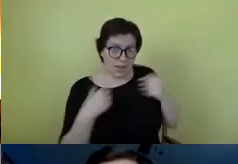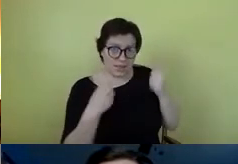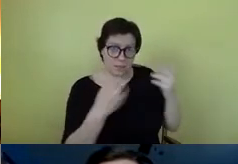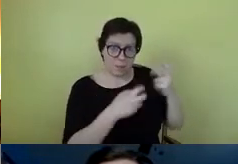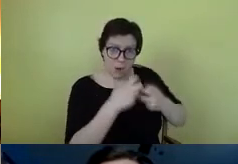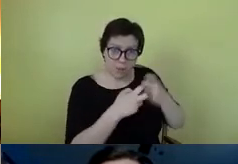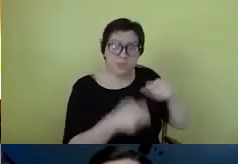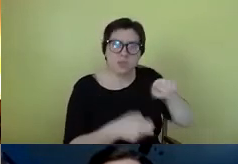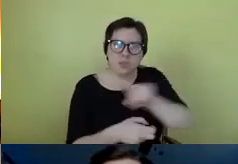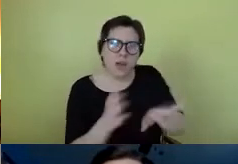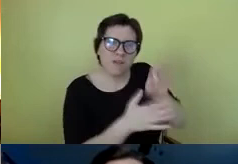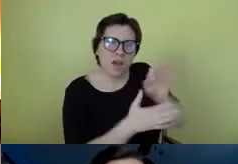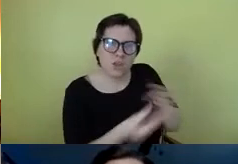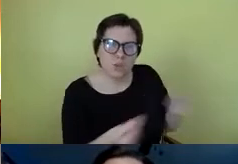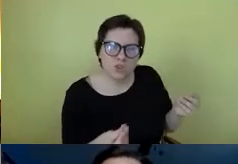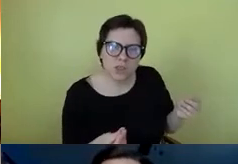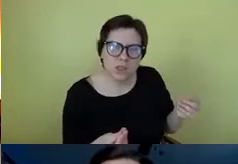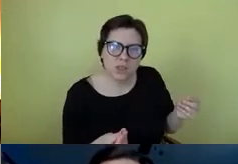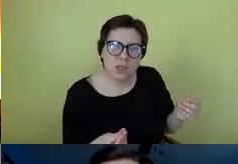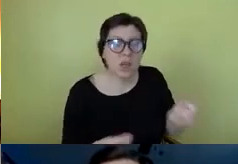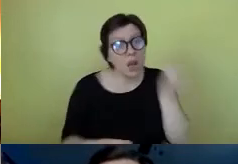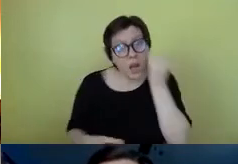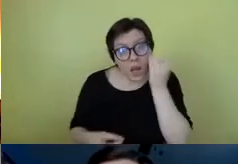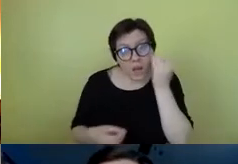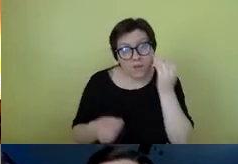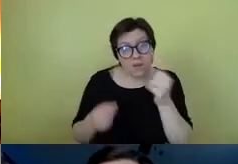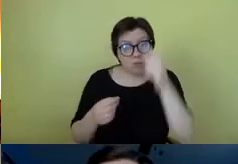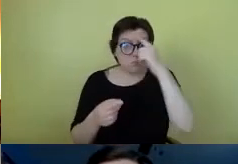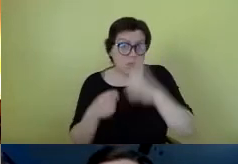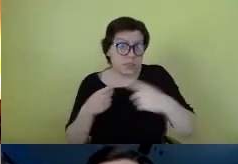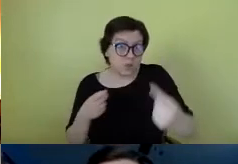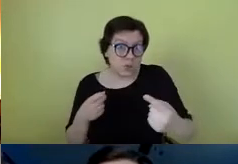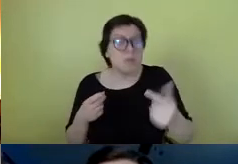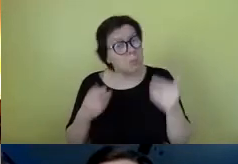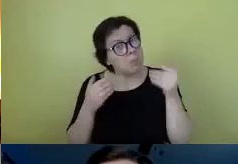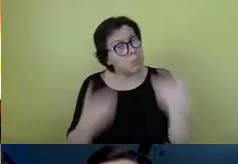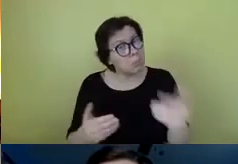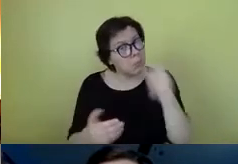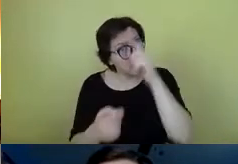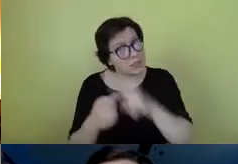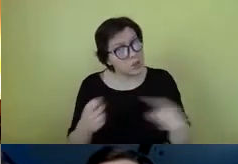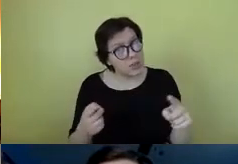And if you're going to disagree, feel free to disagree. Now,